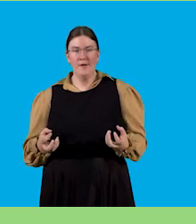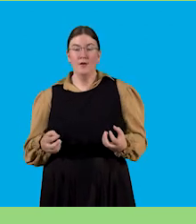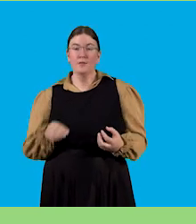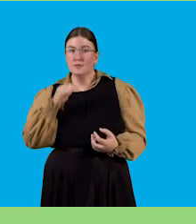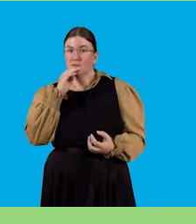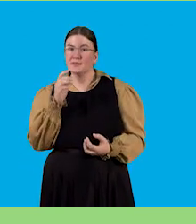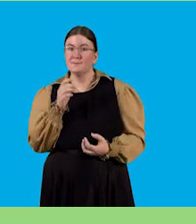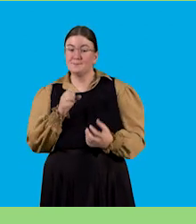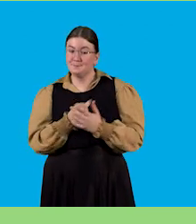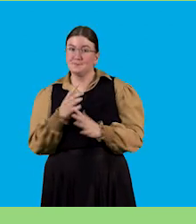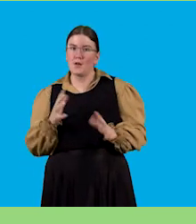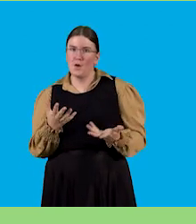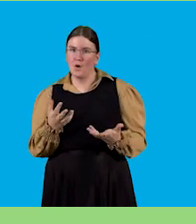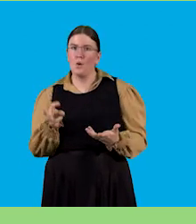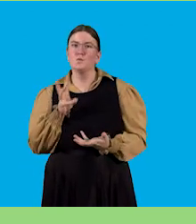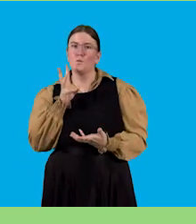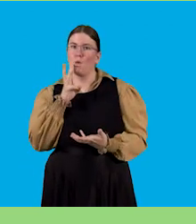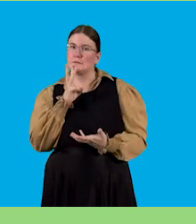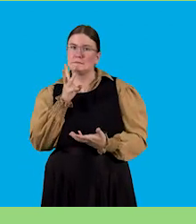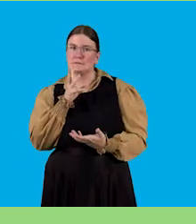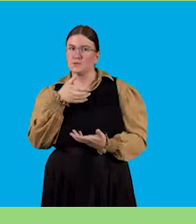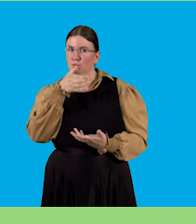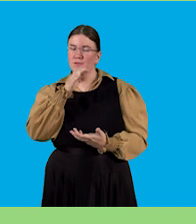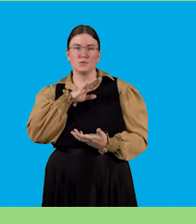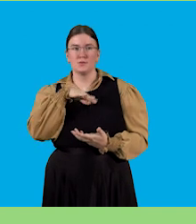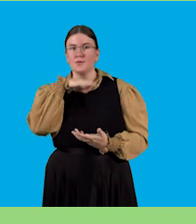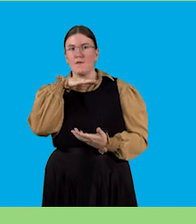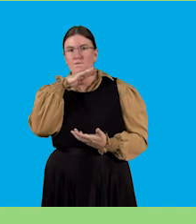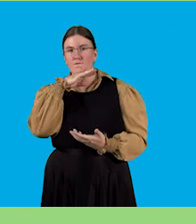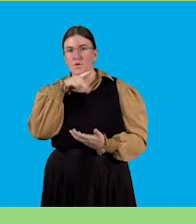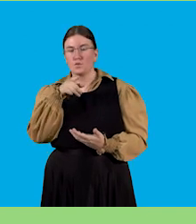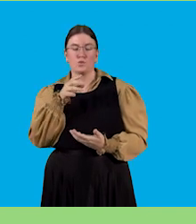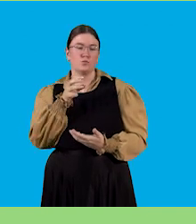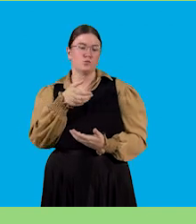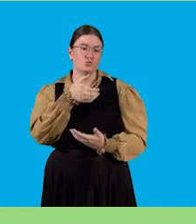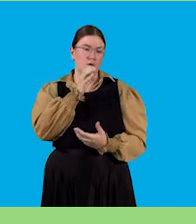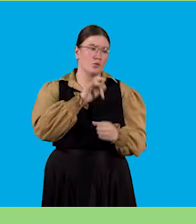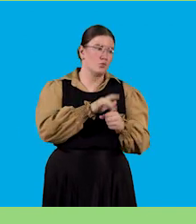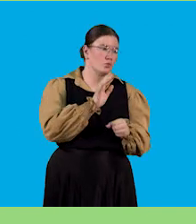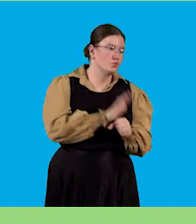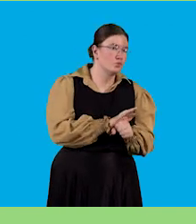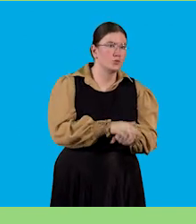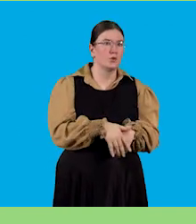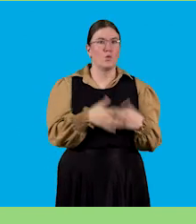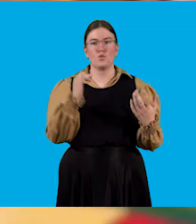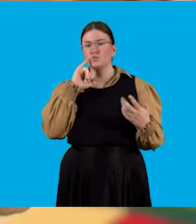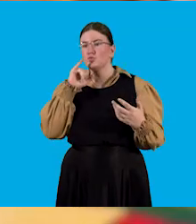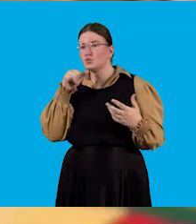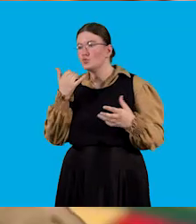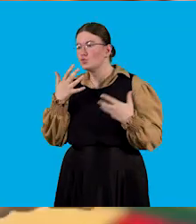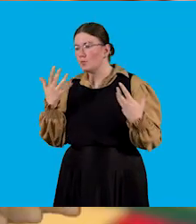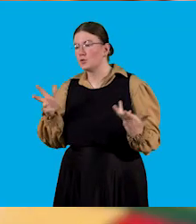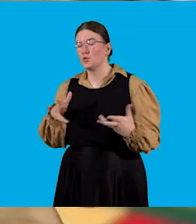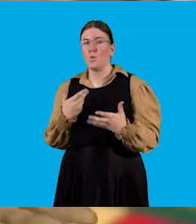fluid intake, especially with water. So this happens if you are constantly drinking cold drink, juice, or any